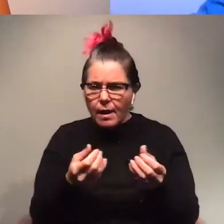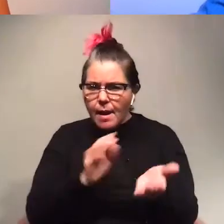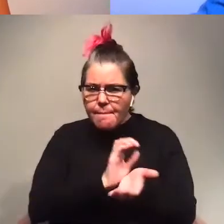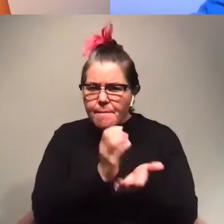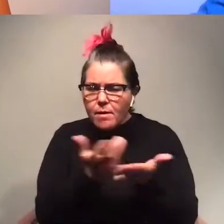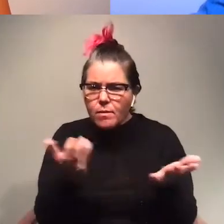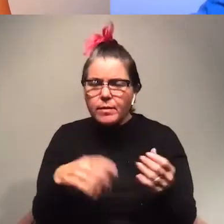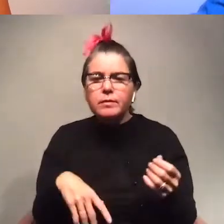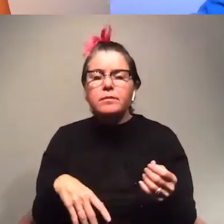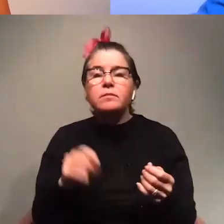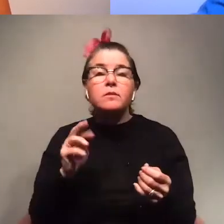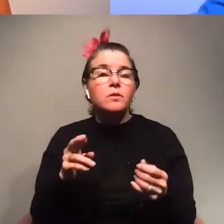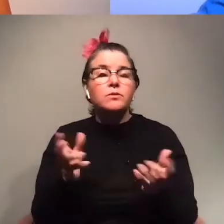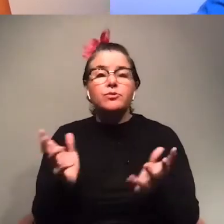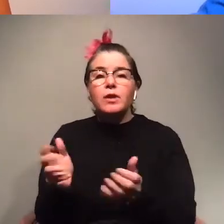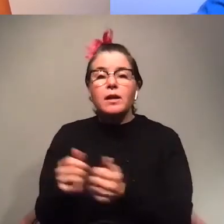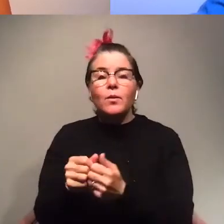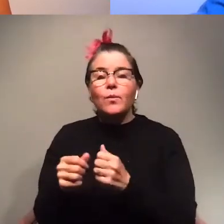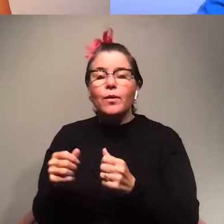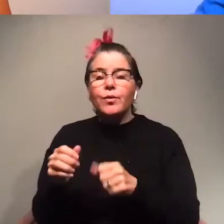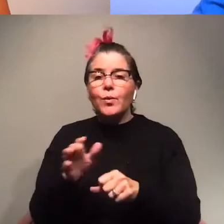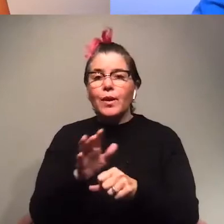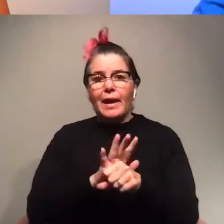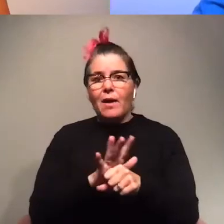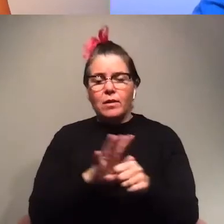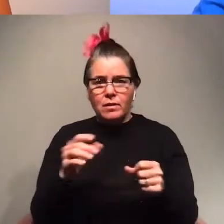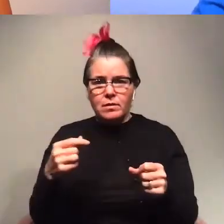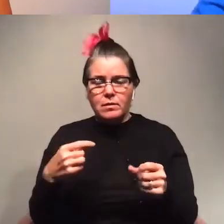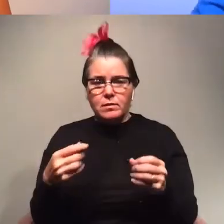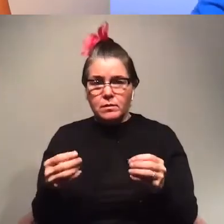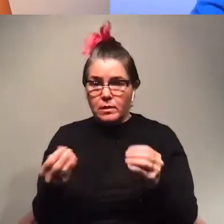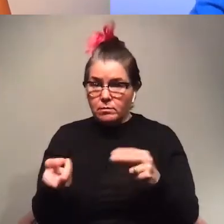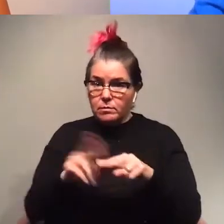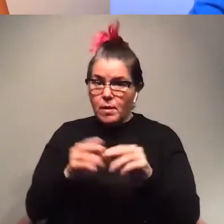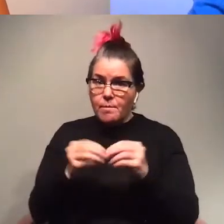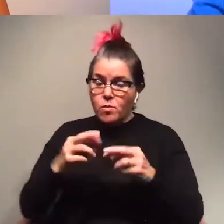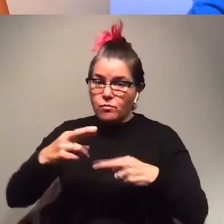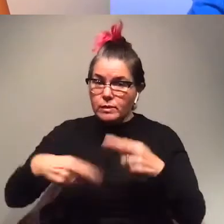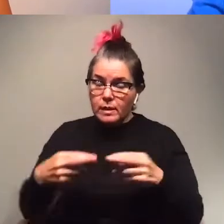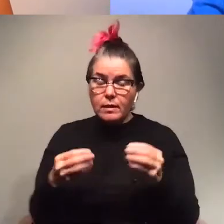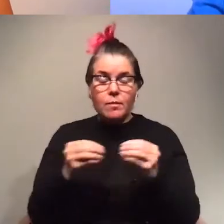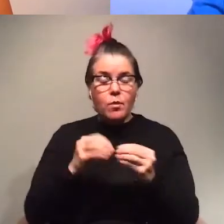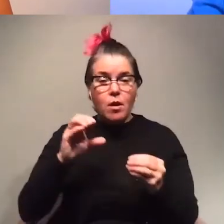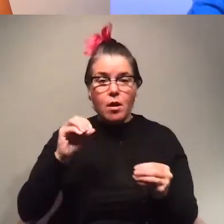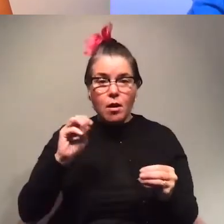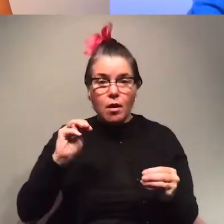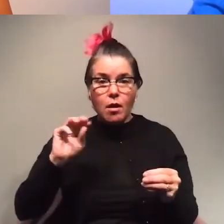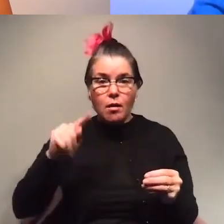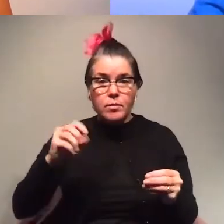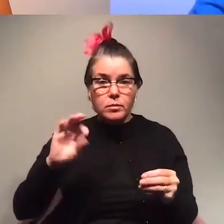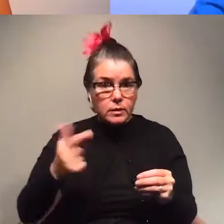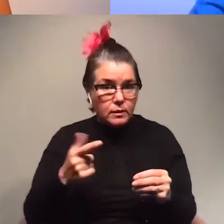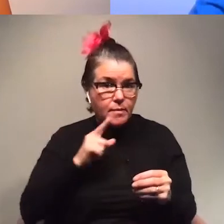just like chatting with your county about, are you doing more recyclables? Are you doing more composting of plastic? So I